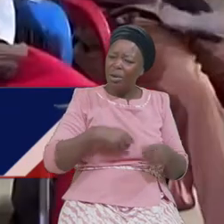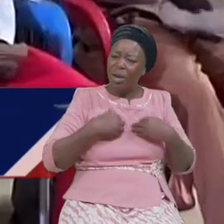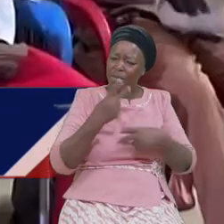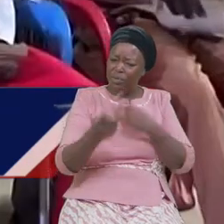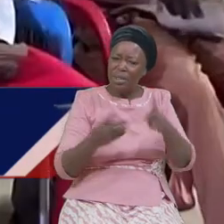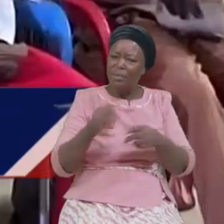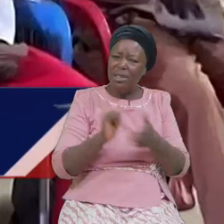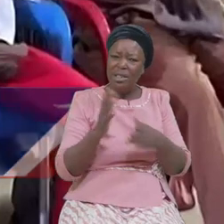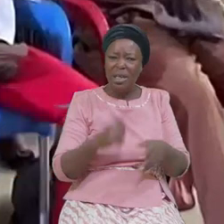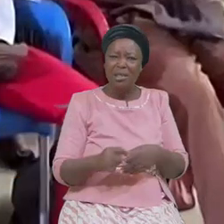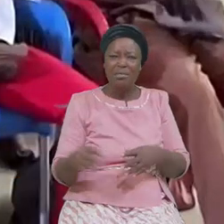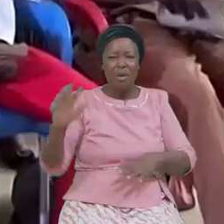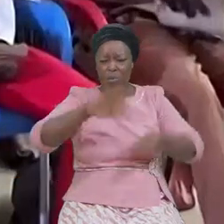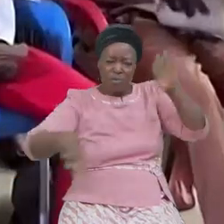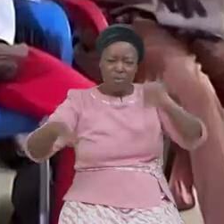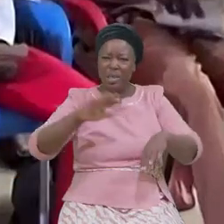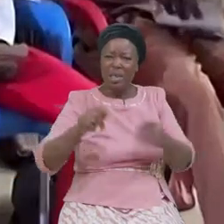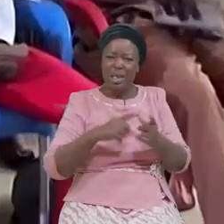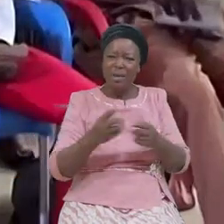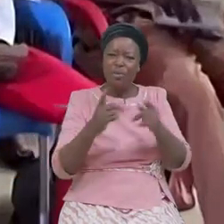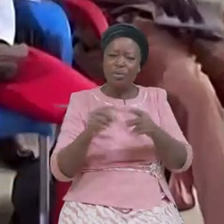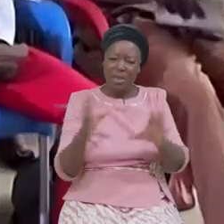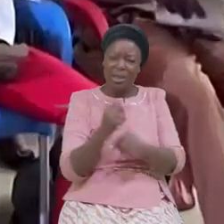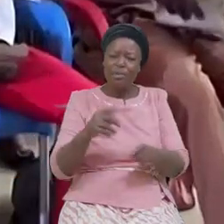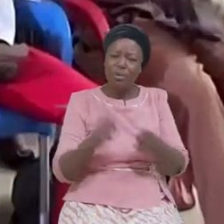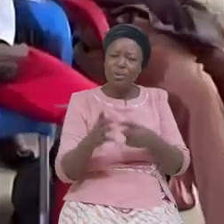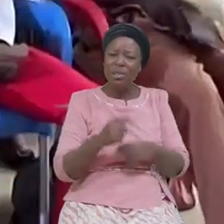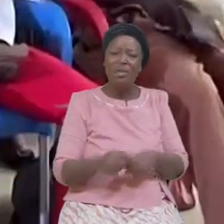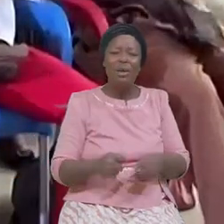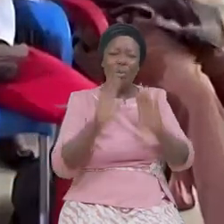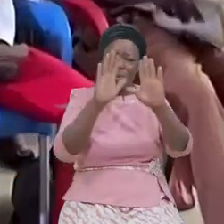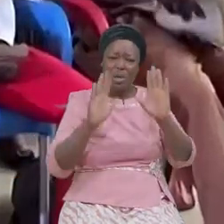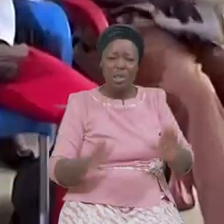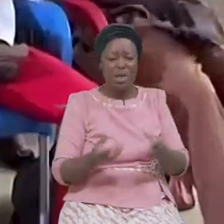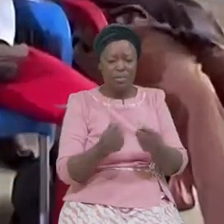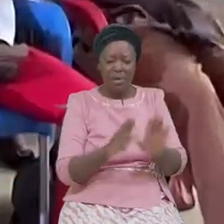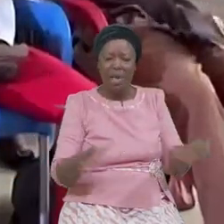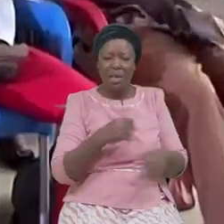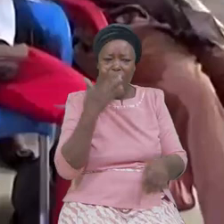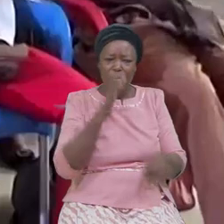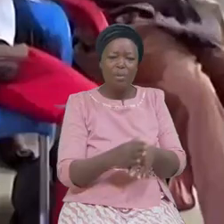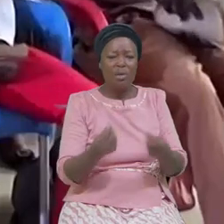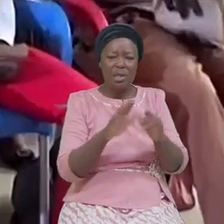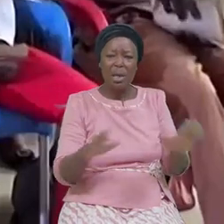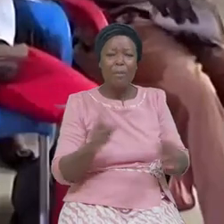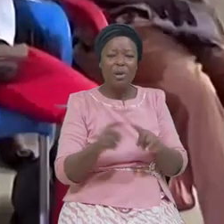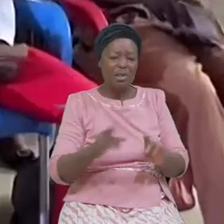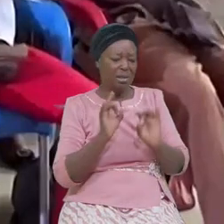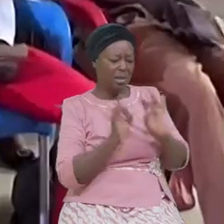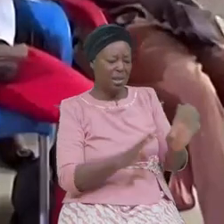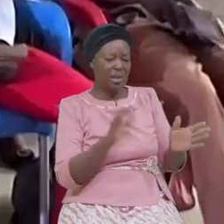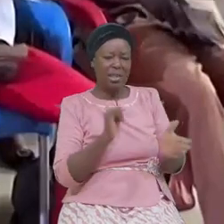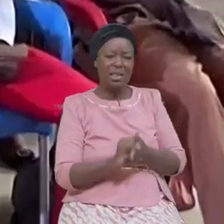the promised land, the perfect land. But they despised the pleasant land, and